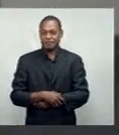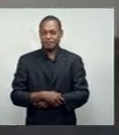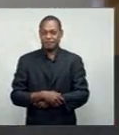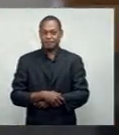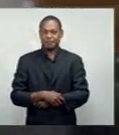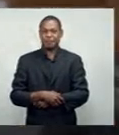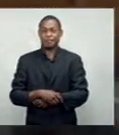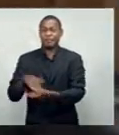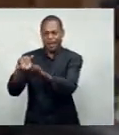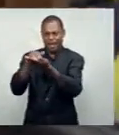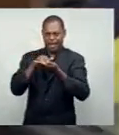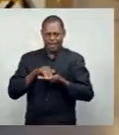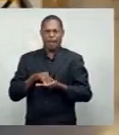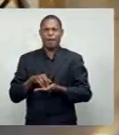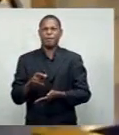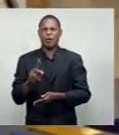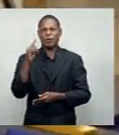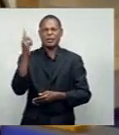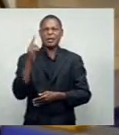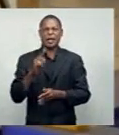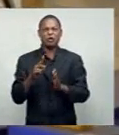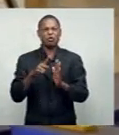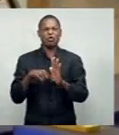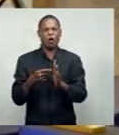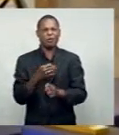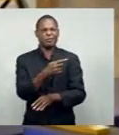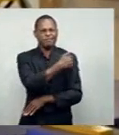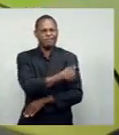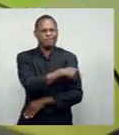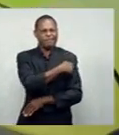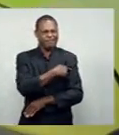And help on its way for St. John, Fiji.